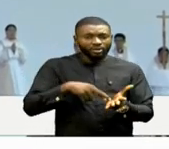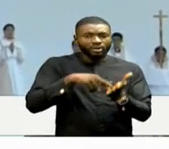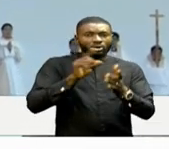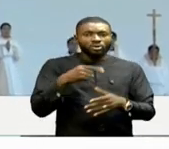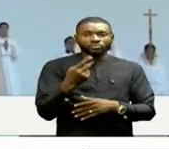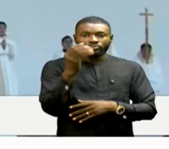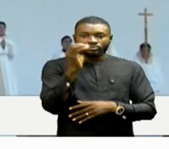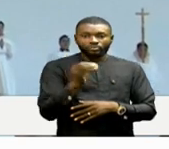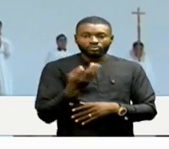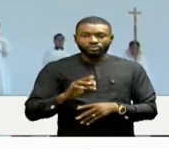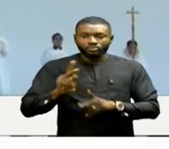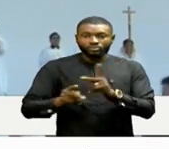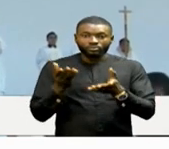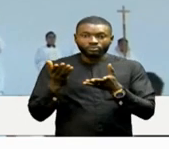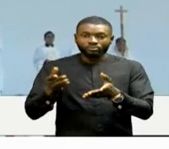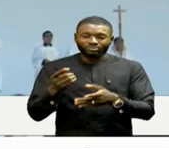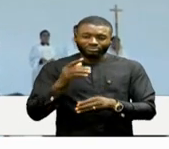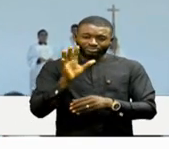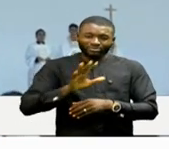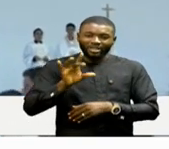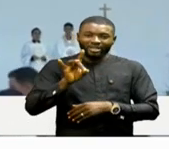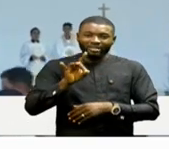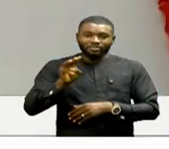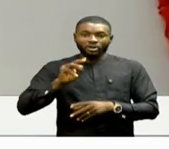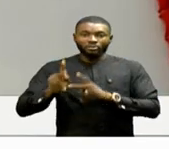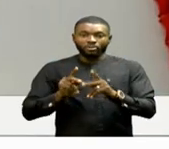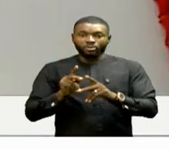Indonesia, about 8 million people, compared with the